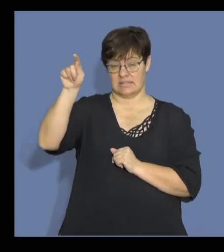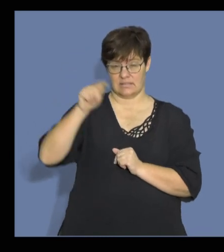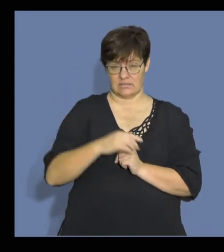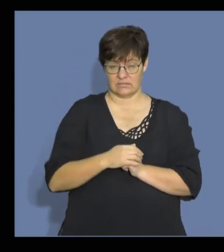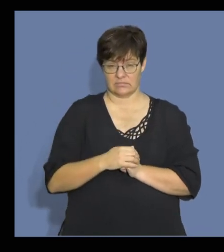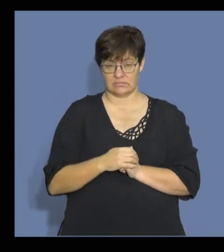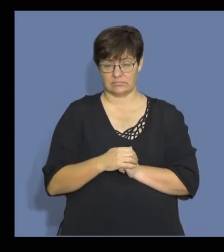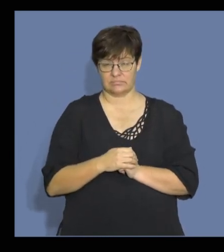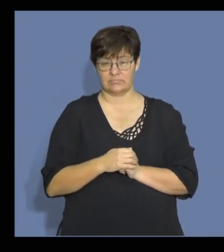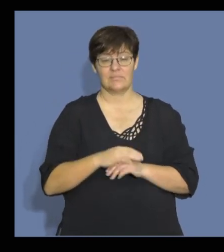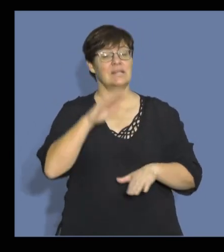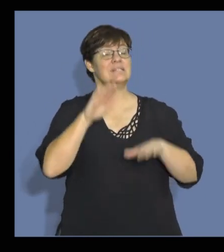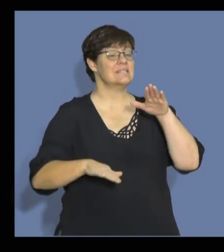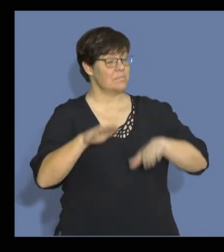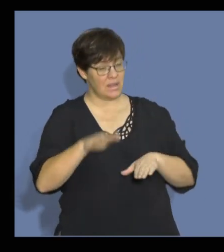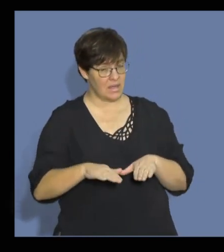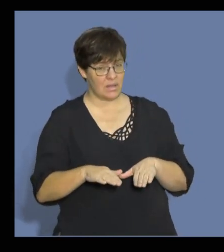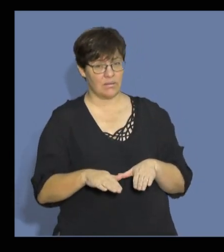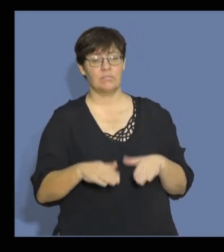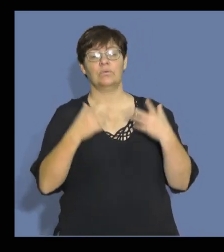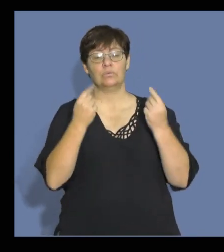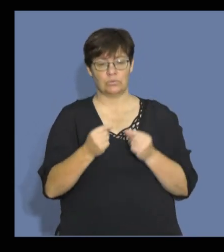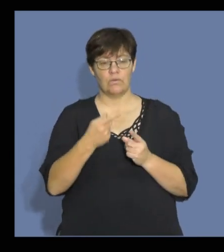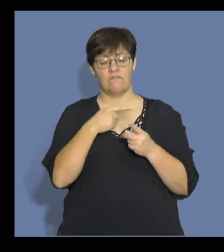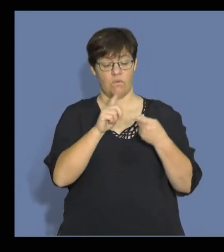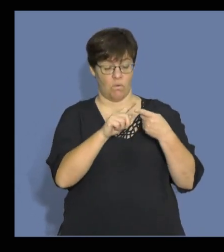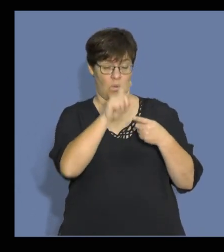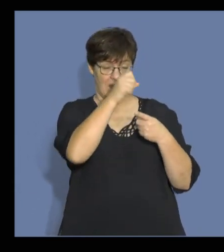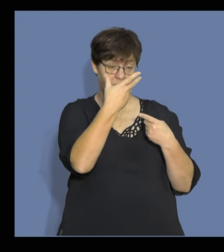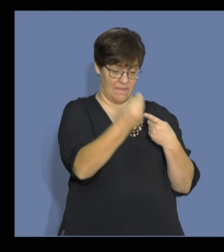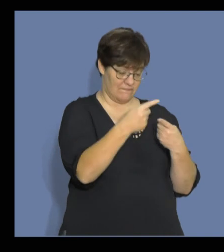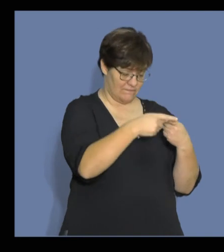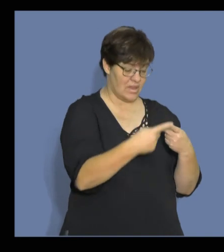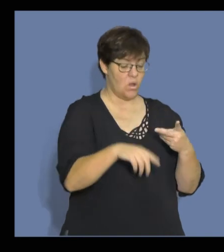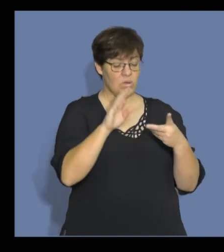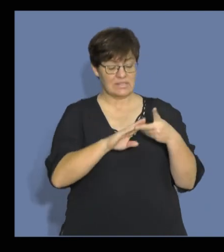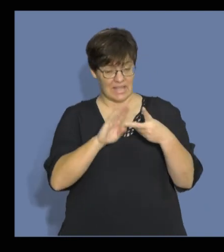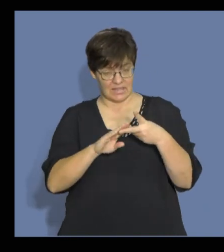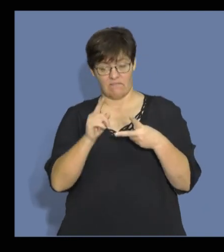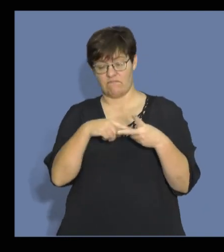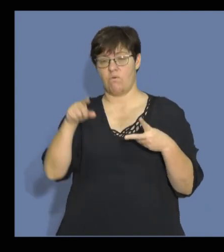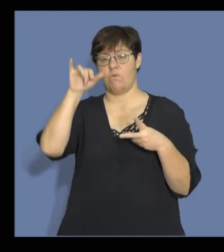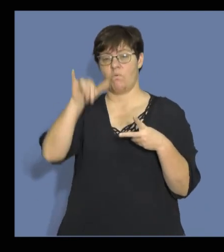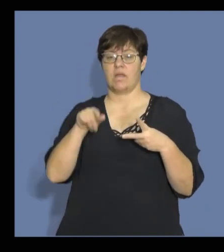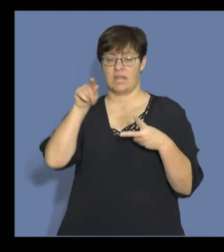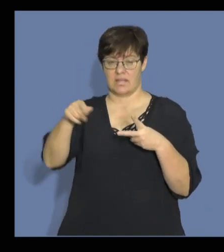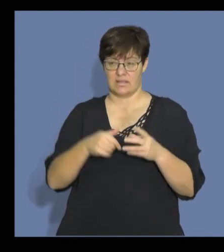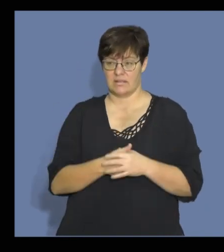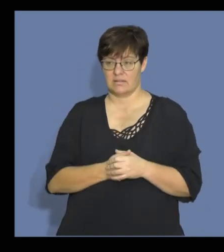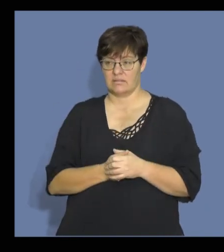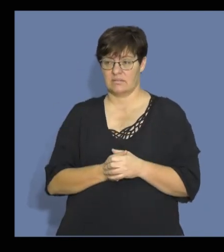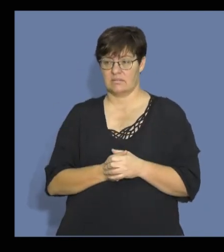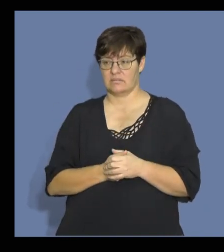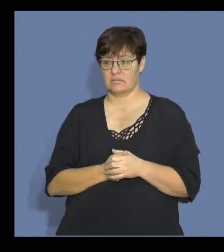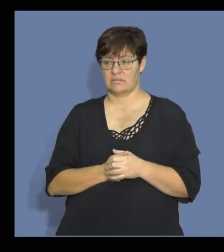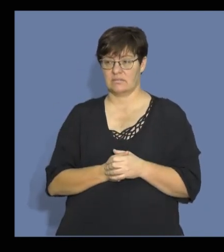8. Now, similarly, I can go do that for the Y value. I can set up a second equation here, 5 plus